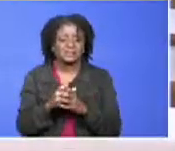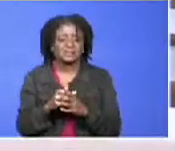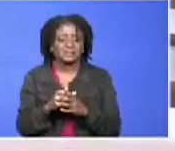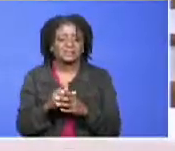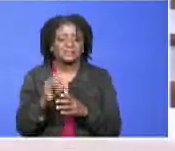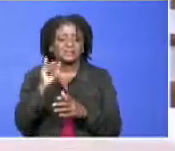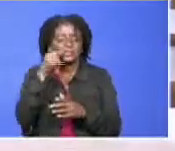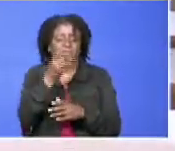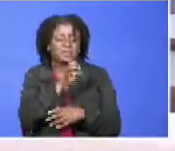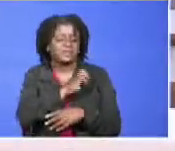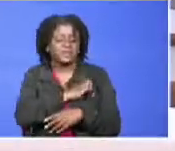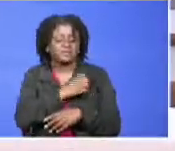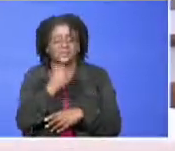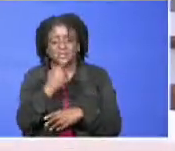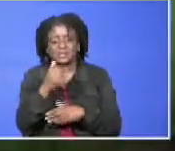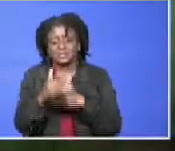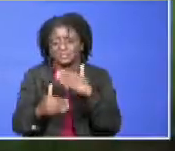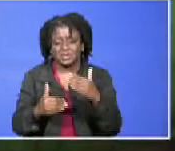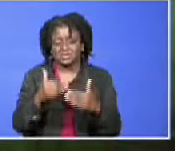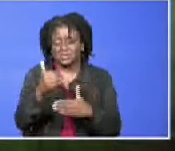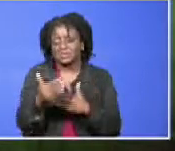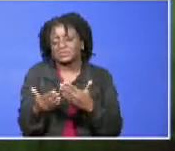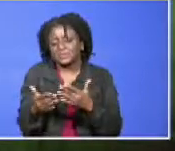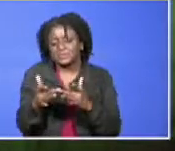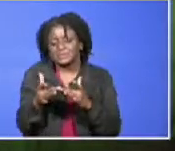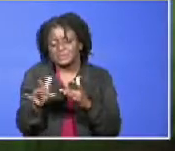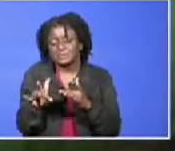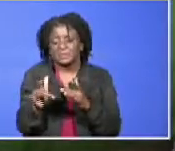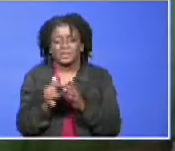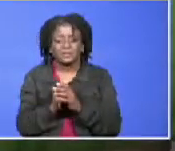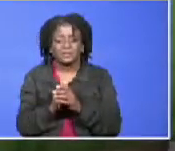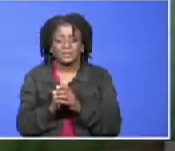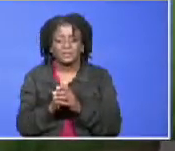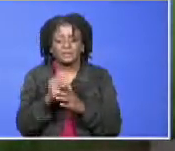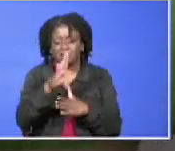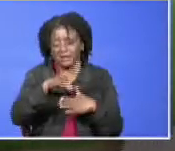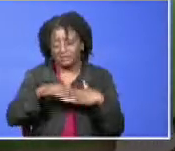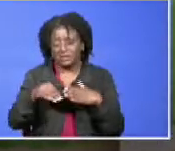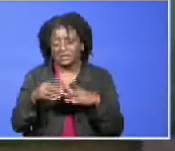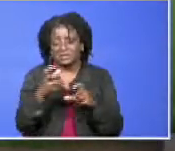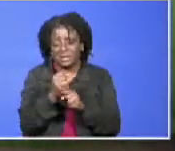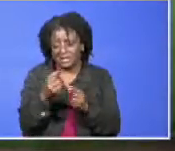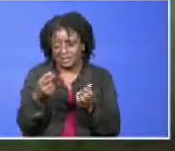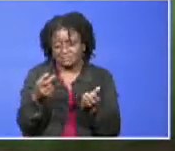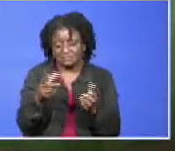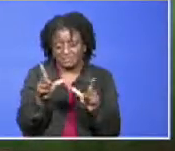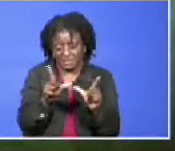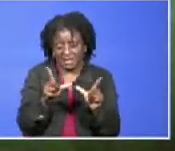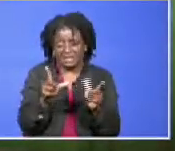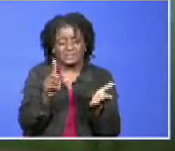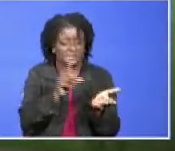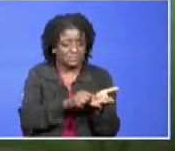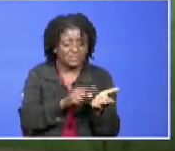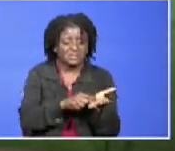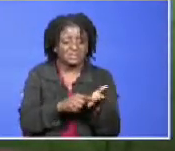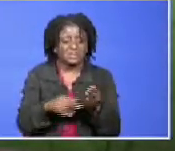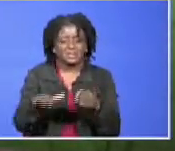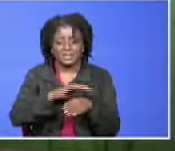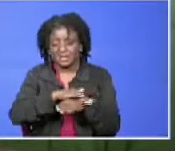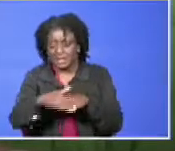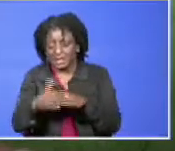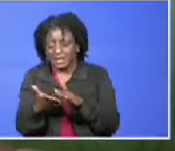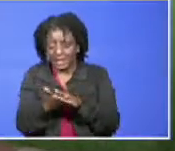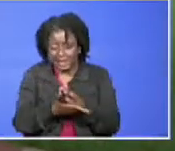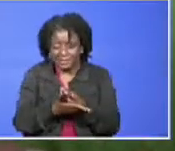the process was fairly simple. The business license itself was $5 to get it printed, laminated, and for you